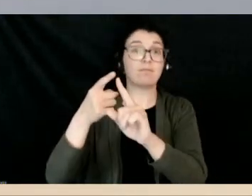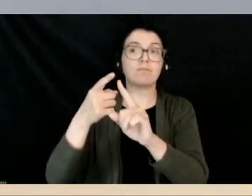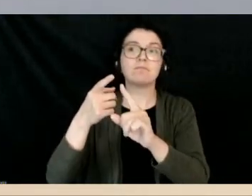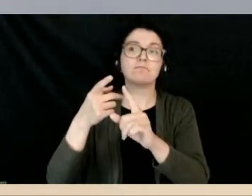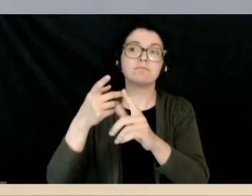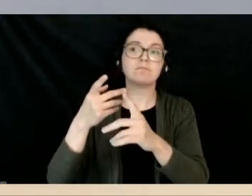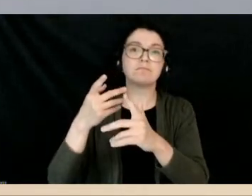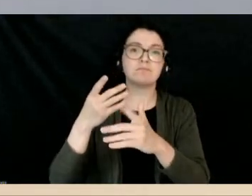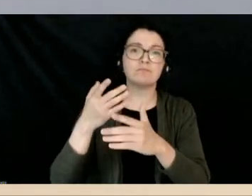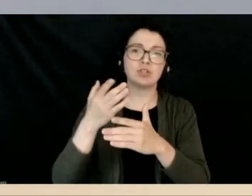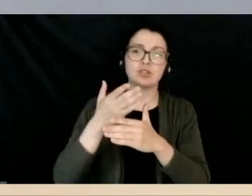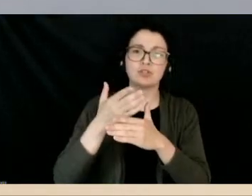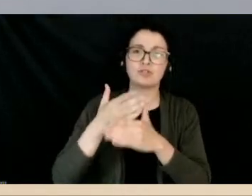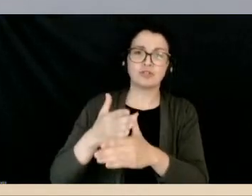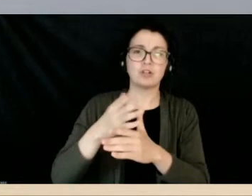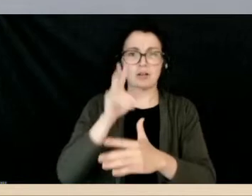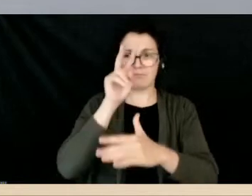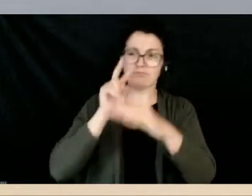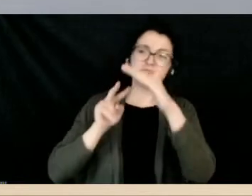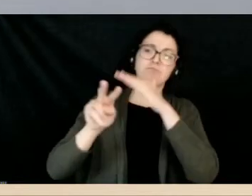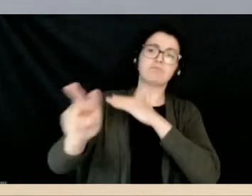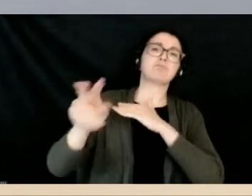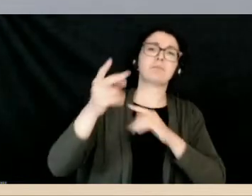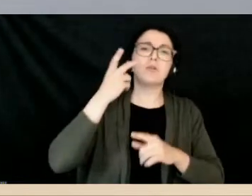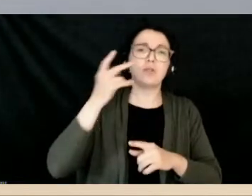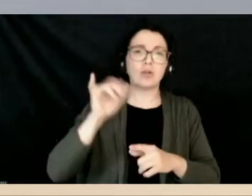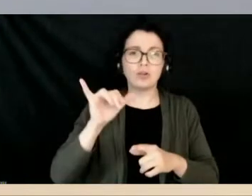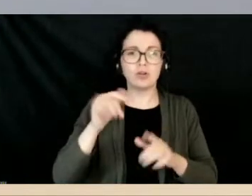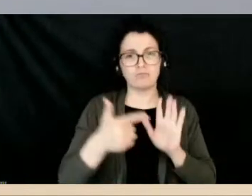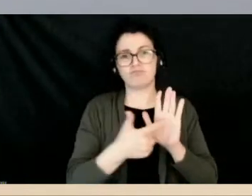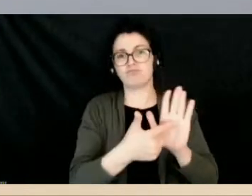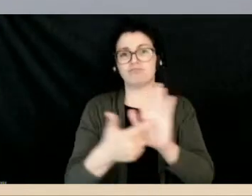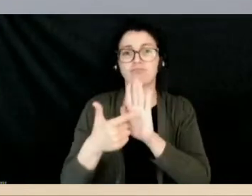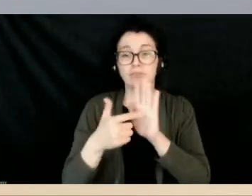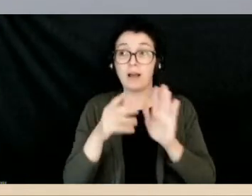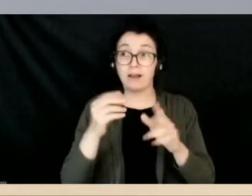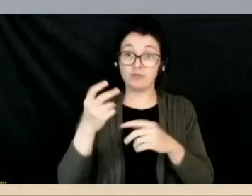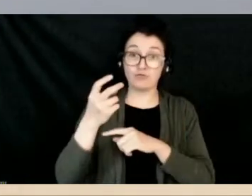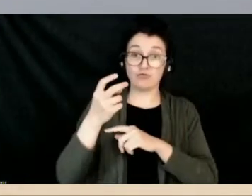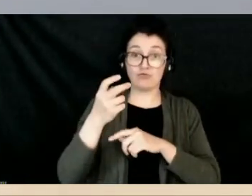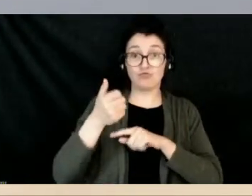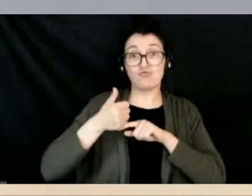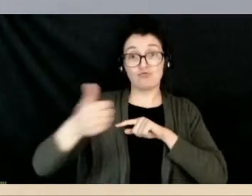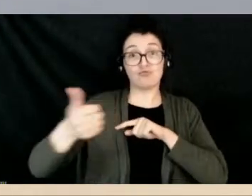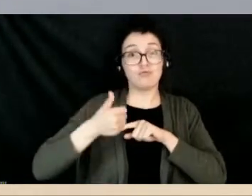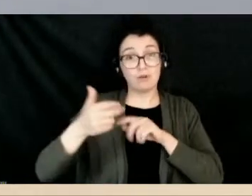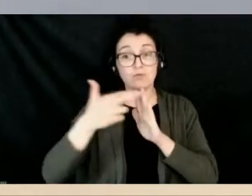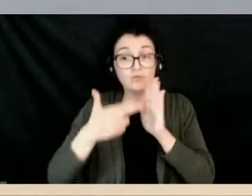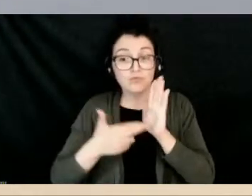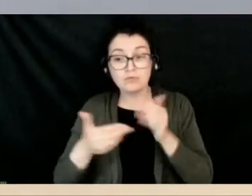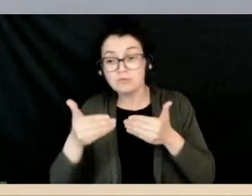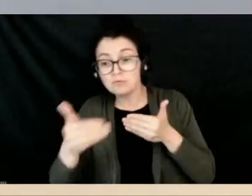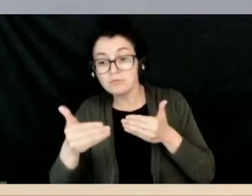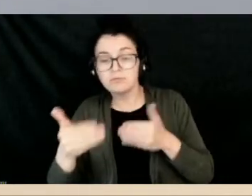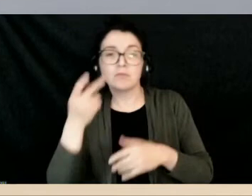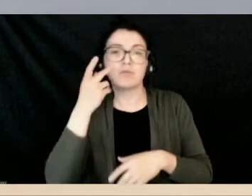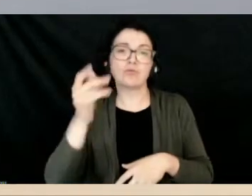for public health measures in PEI, including travel measures, in the next few months.